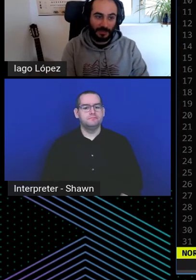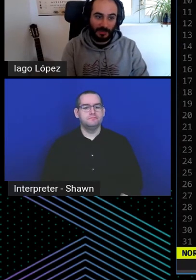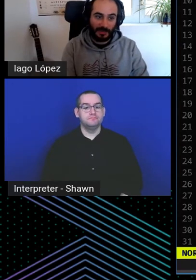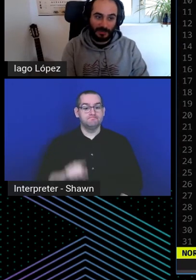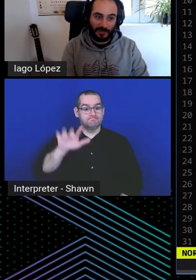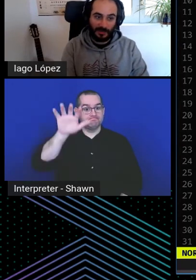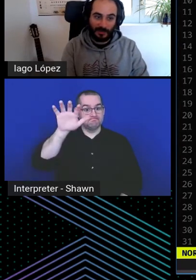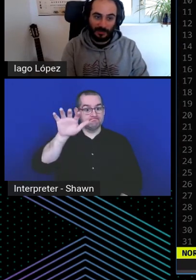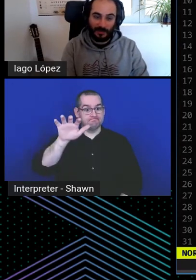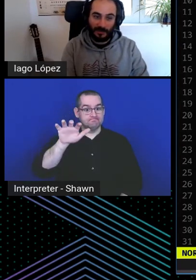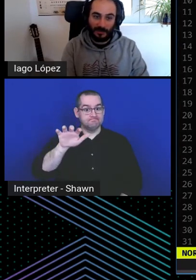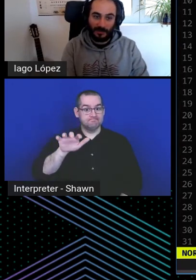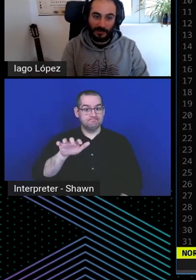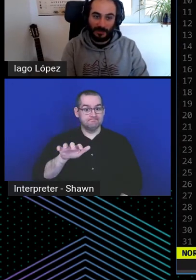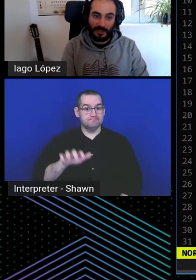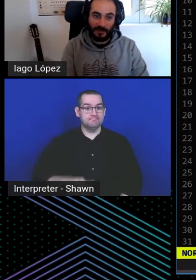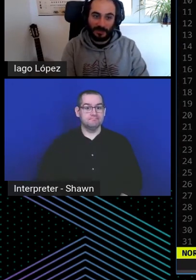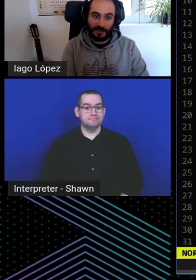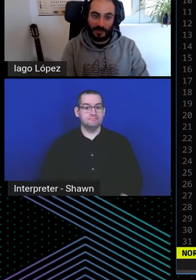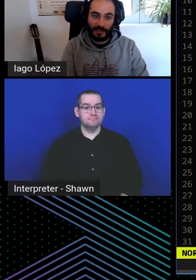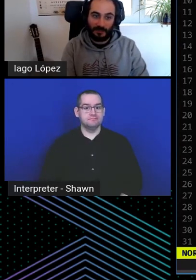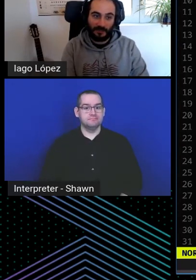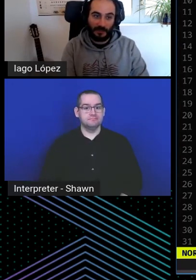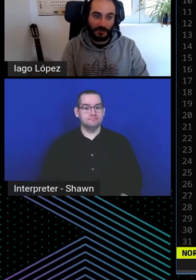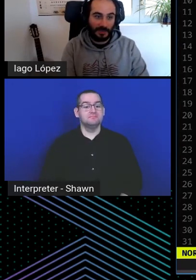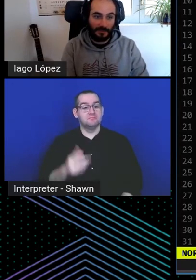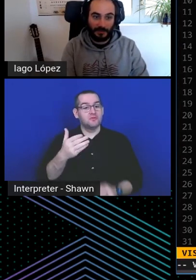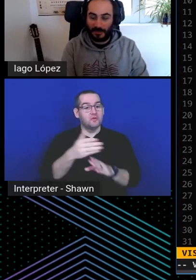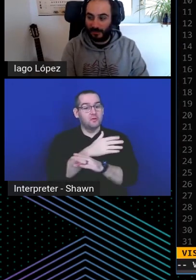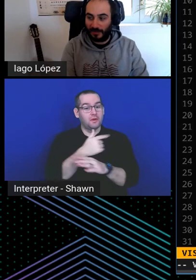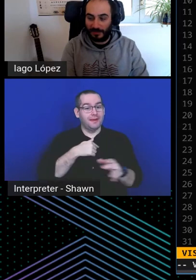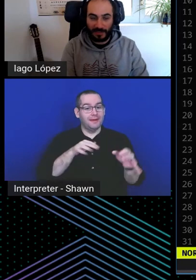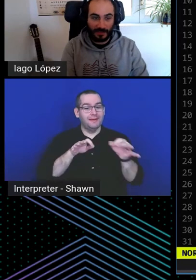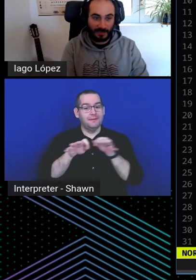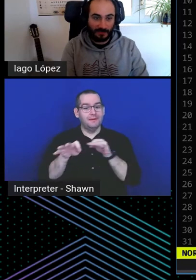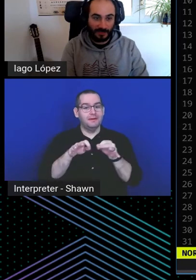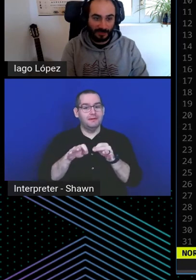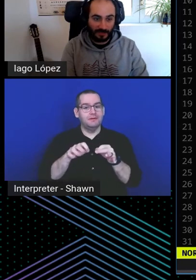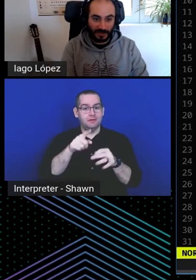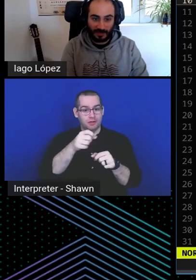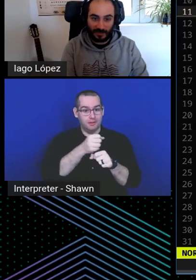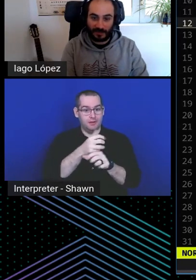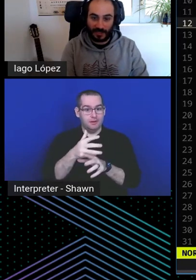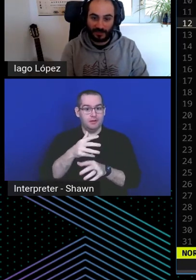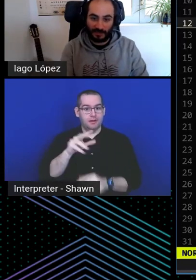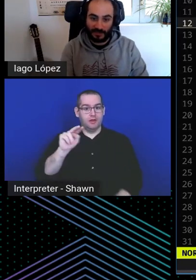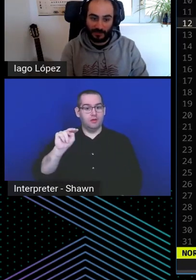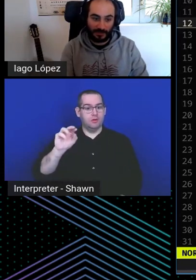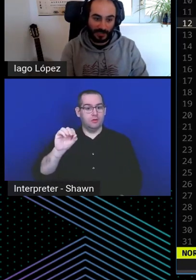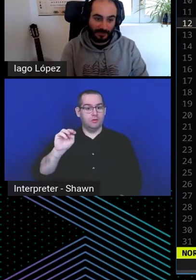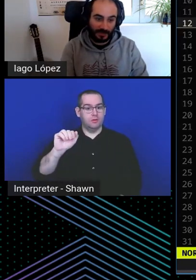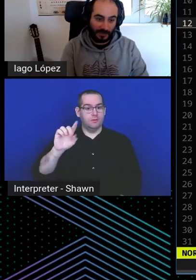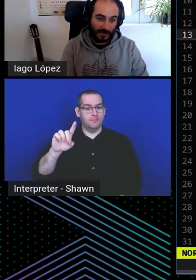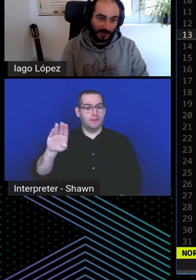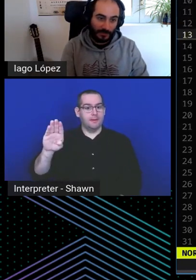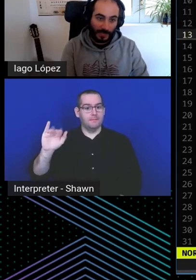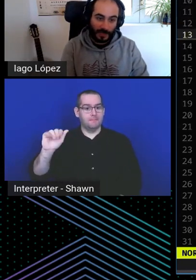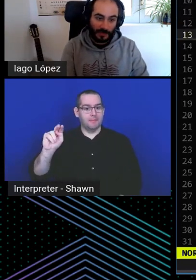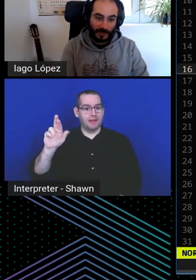implements this thing that I was explaining before, the prepare Nomad binary service that extracts the Nomad